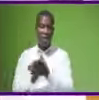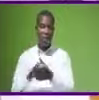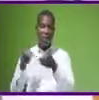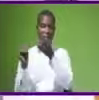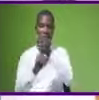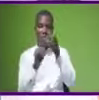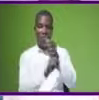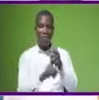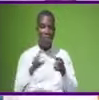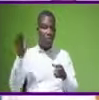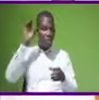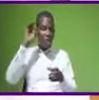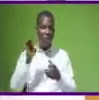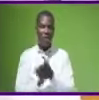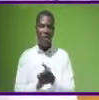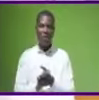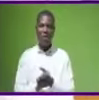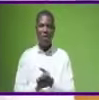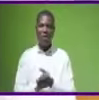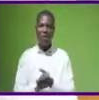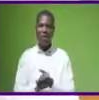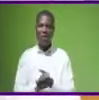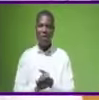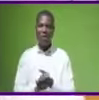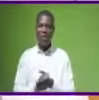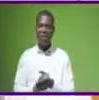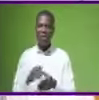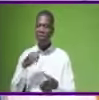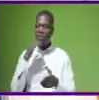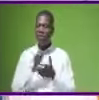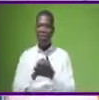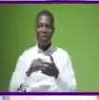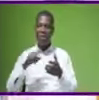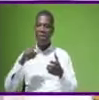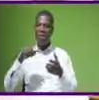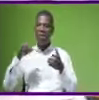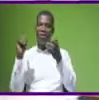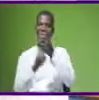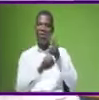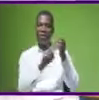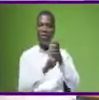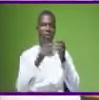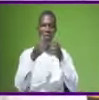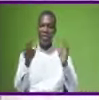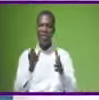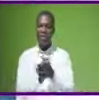basabasa biem debi ya ya nchimye